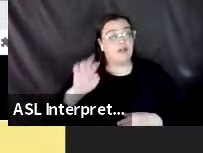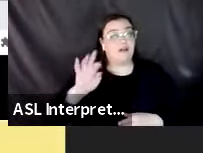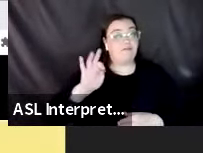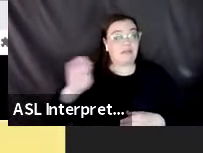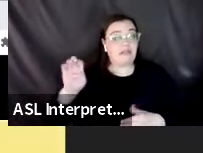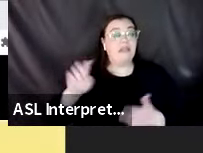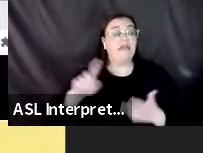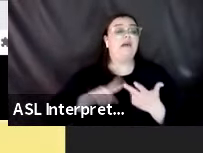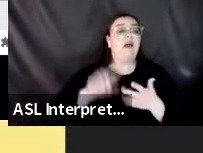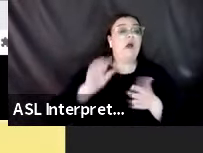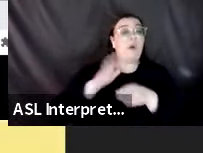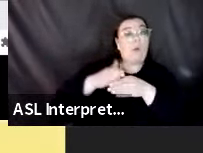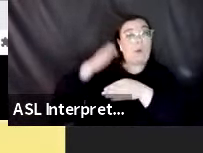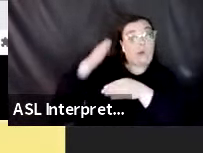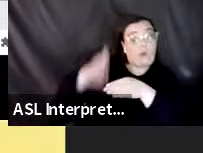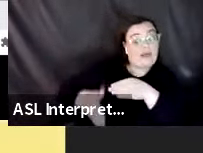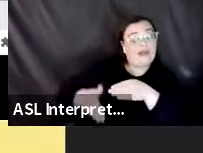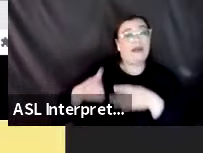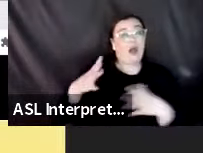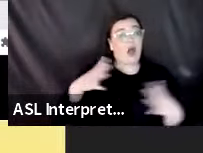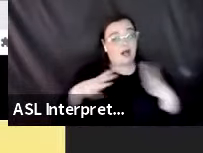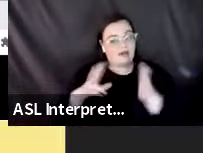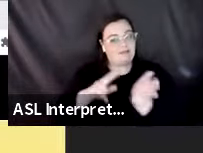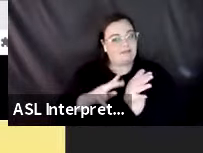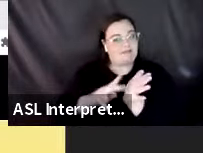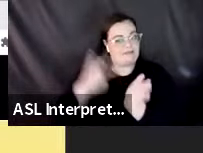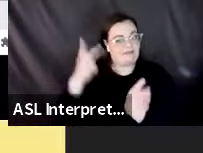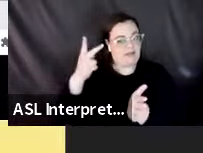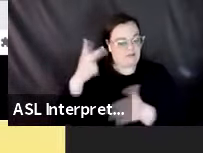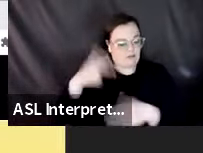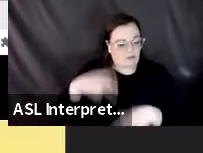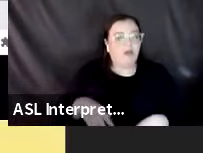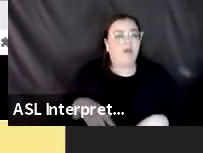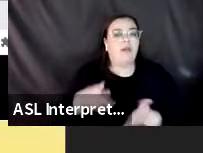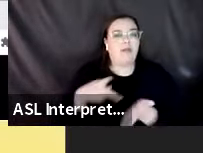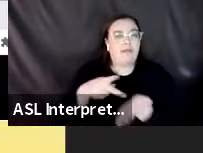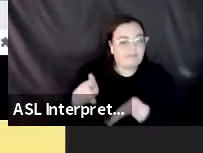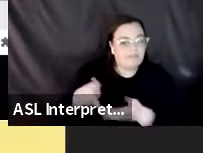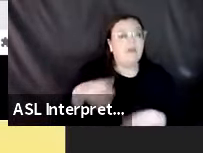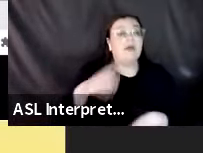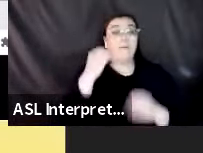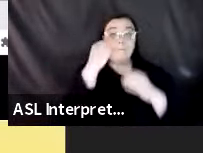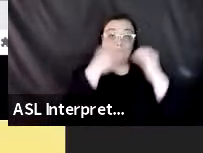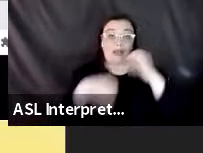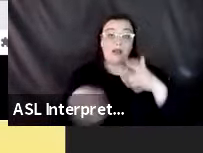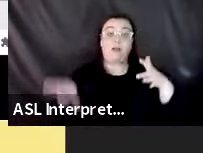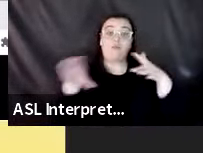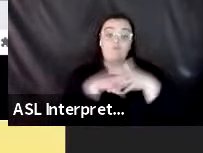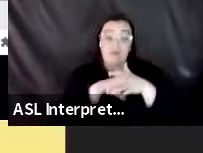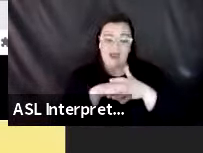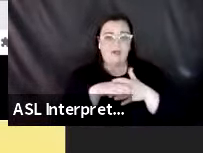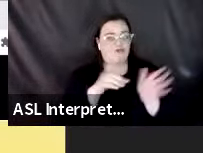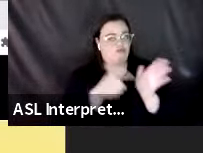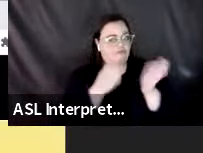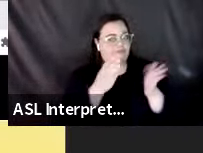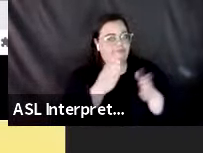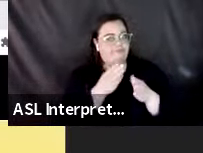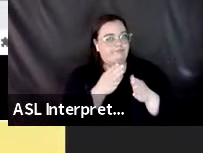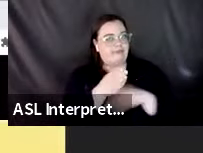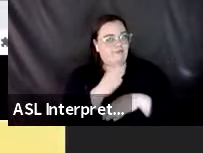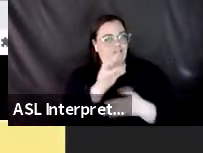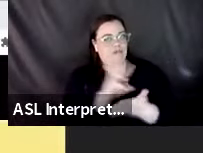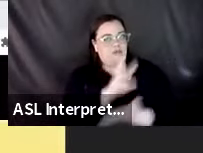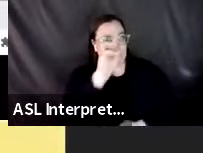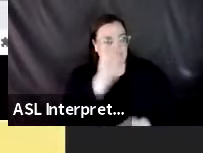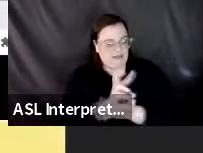scale. Meal breaks and per diem. Meal breaks are required after 6 hours. And if you're on a overnight location,